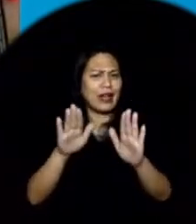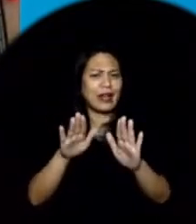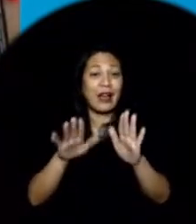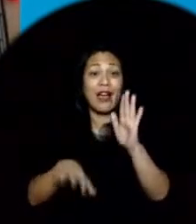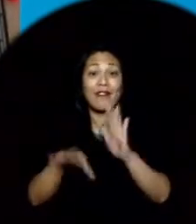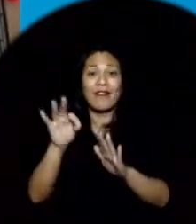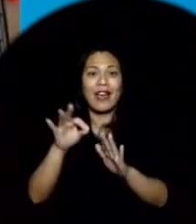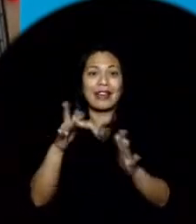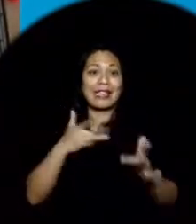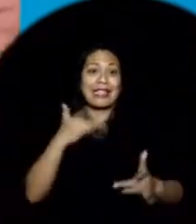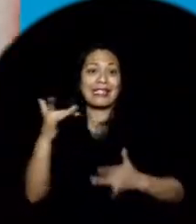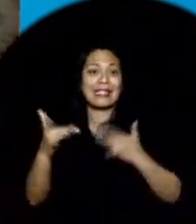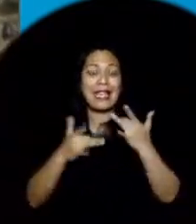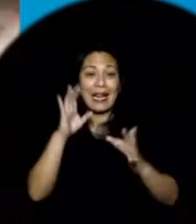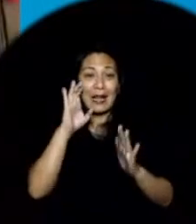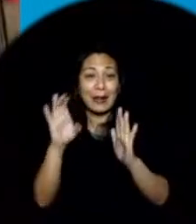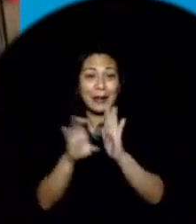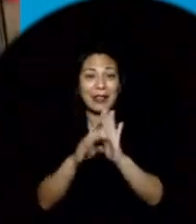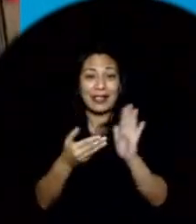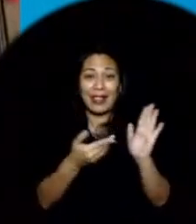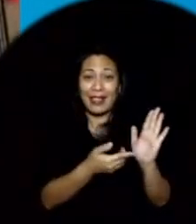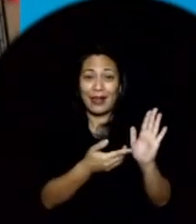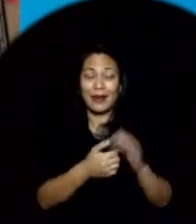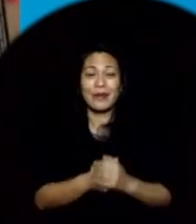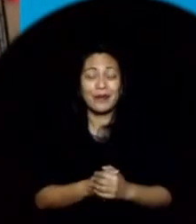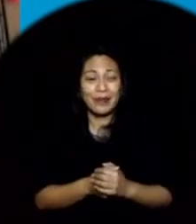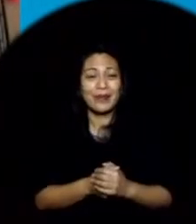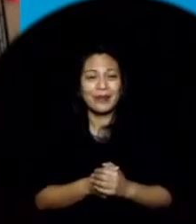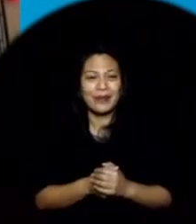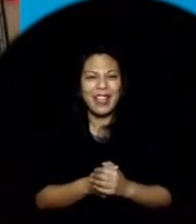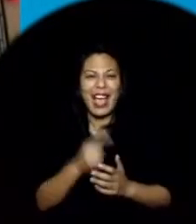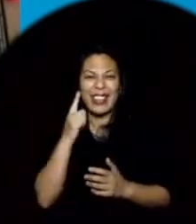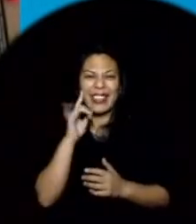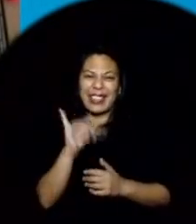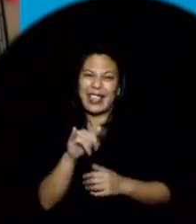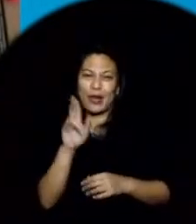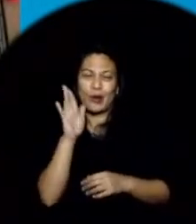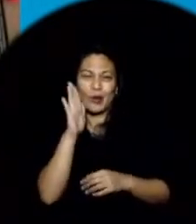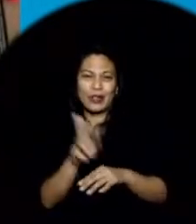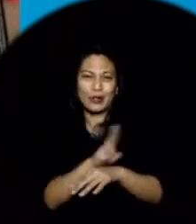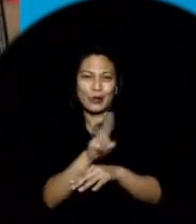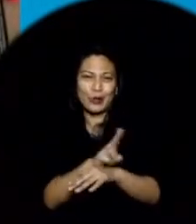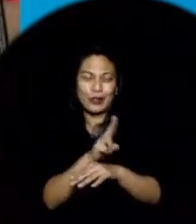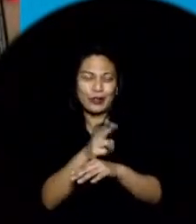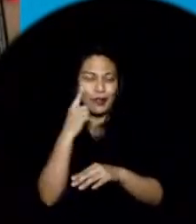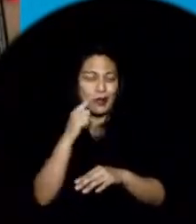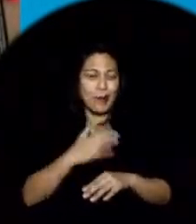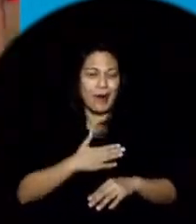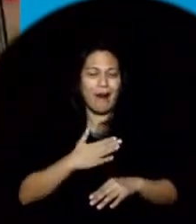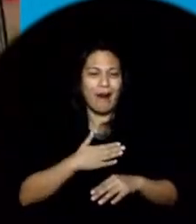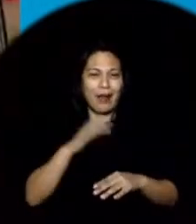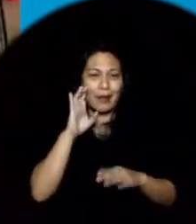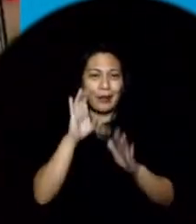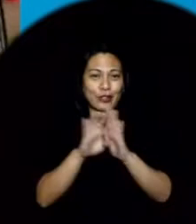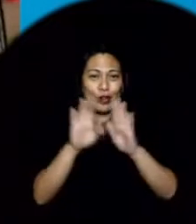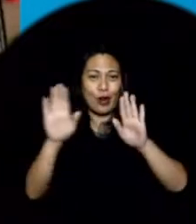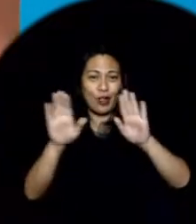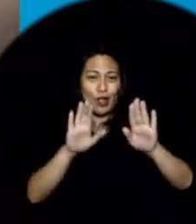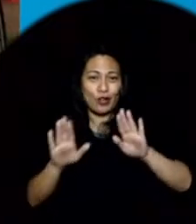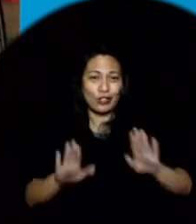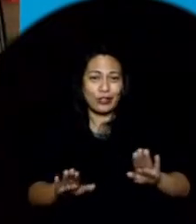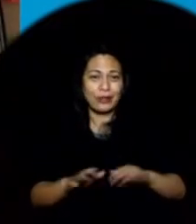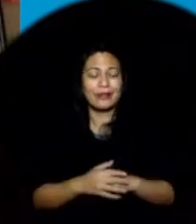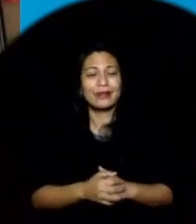I found this really exciting image right here, and I think I'm going to use that as well in my collage.